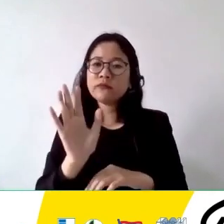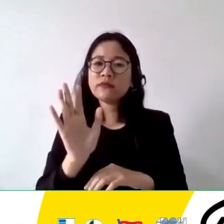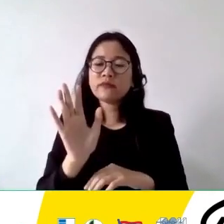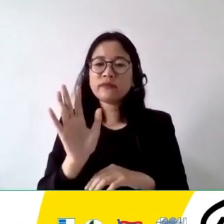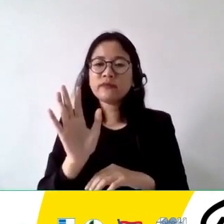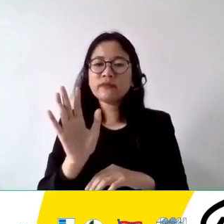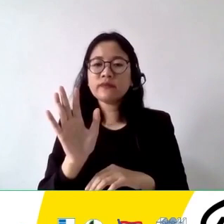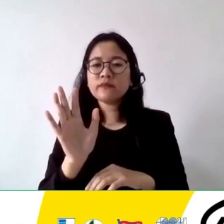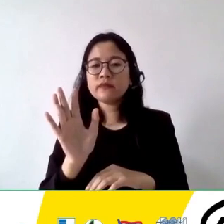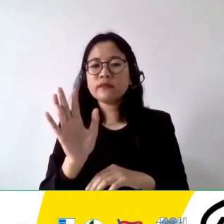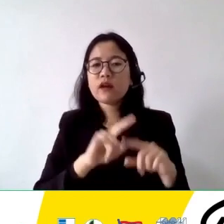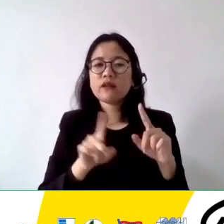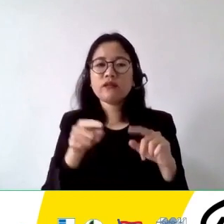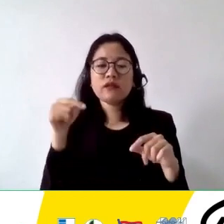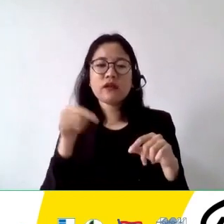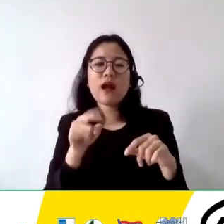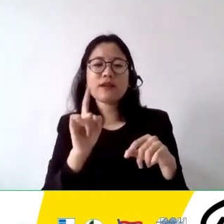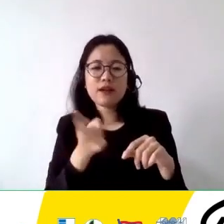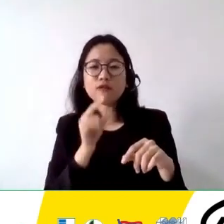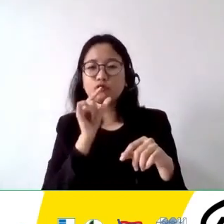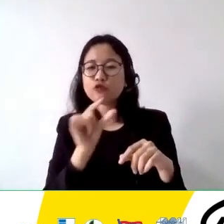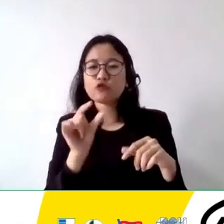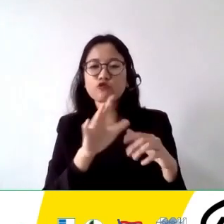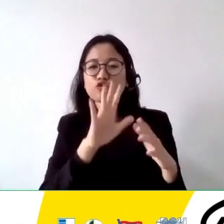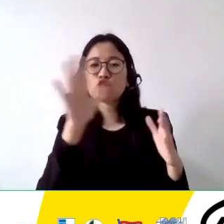our responsibility to do something.